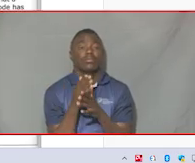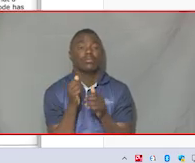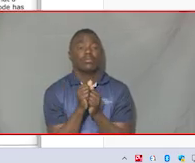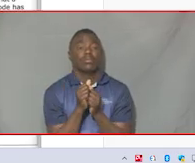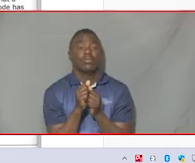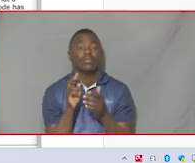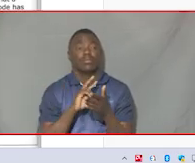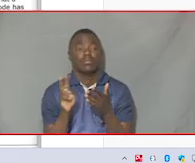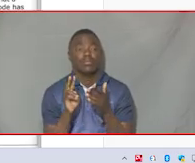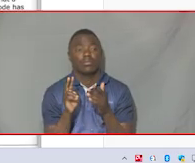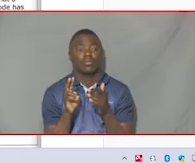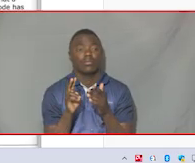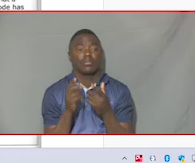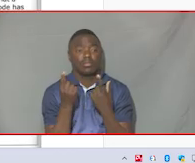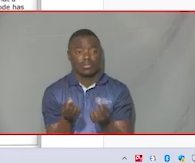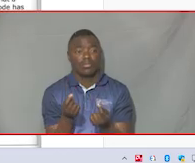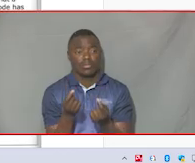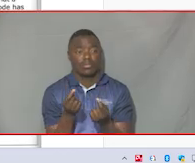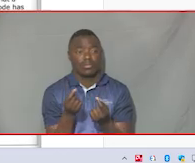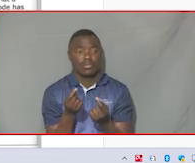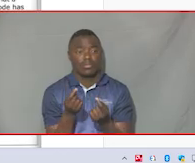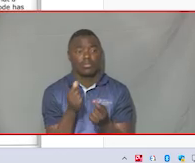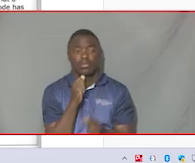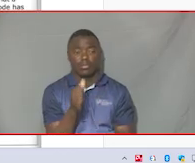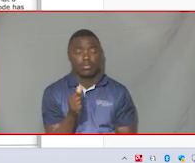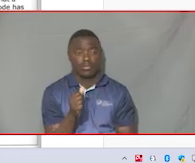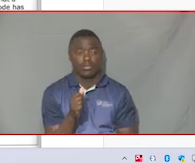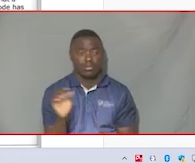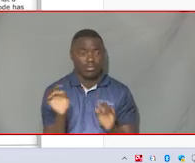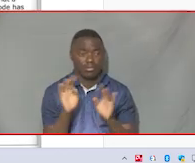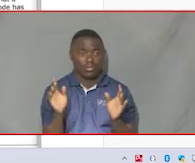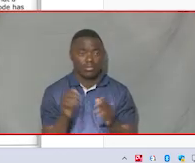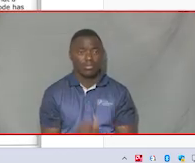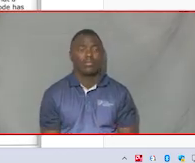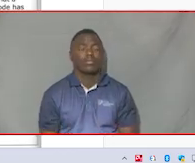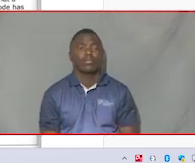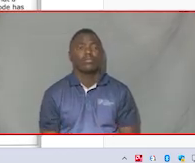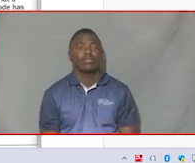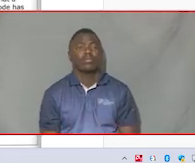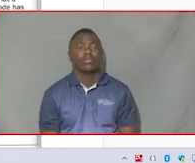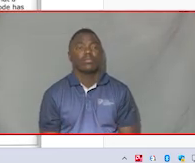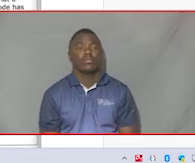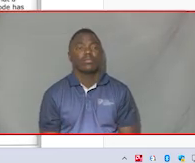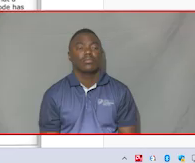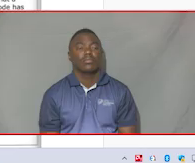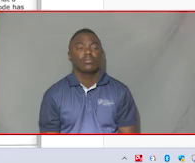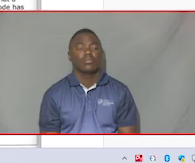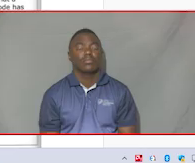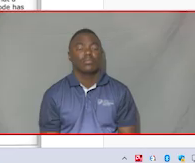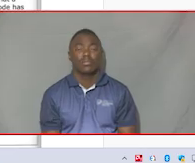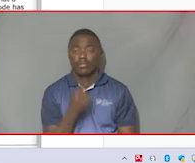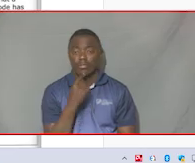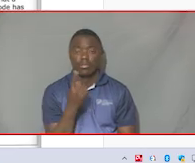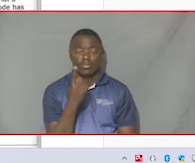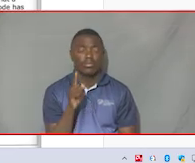read the question, you do it, and I will answer it. Is that clear? Right. People, they say, given